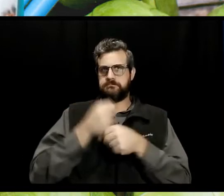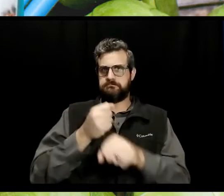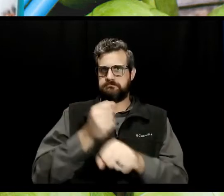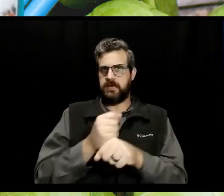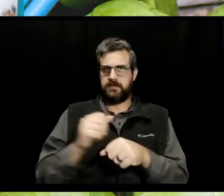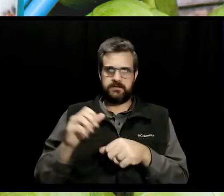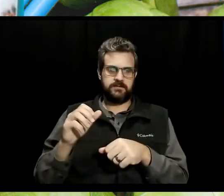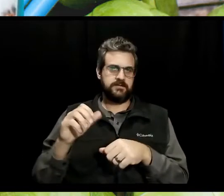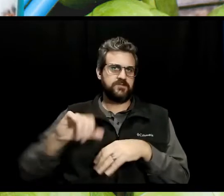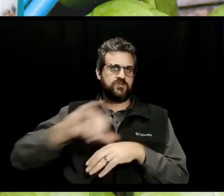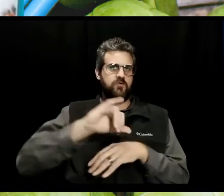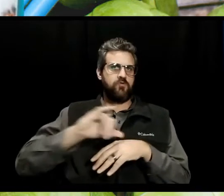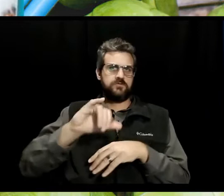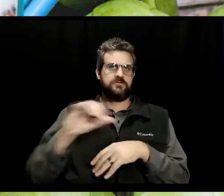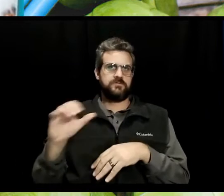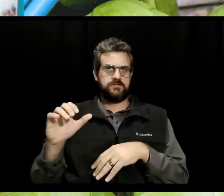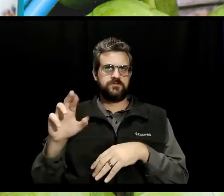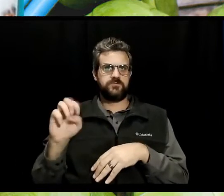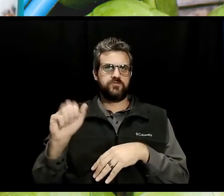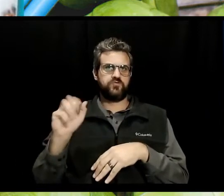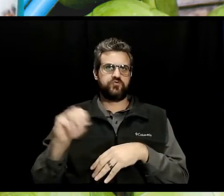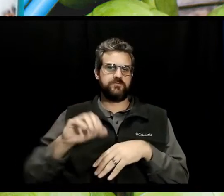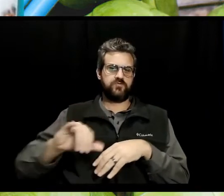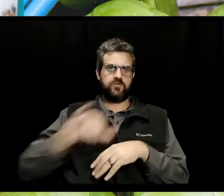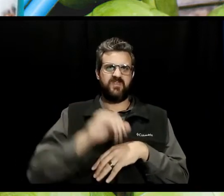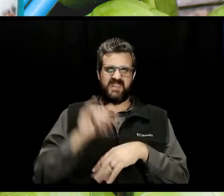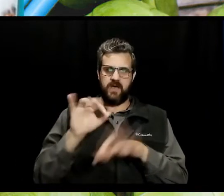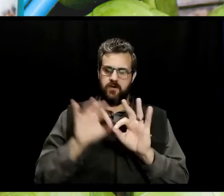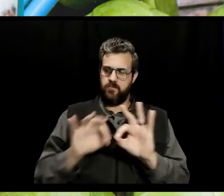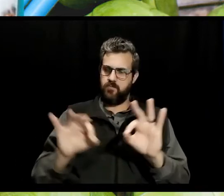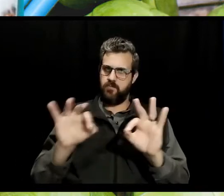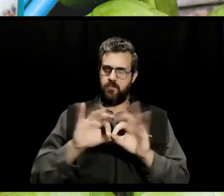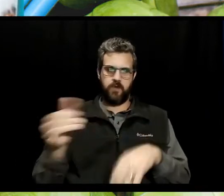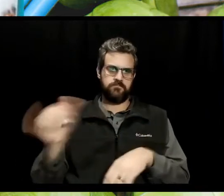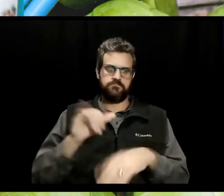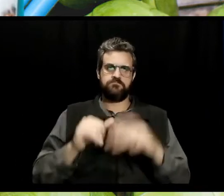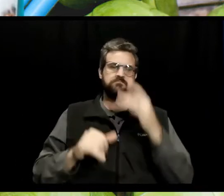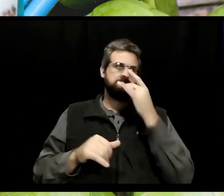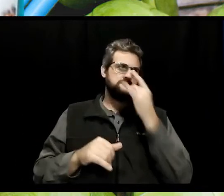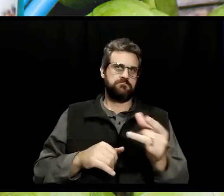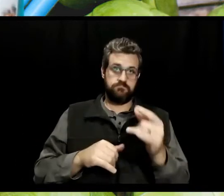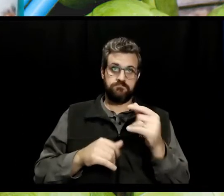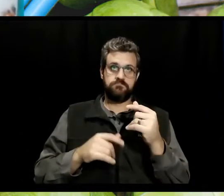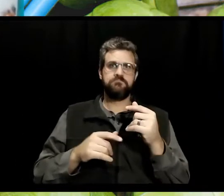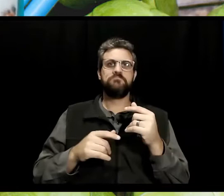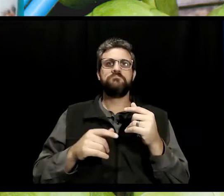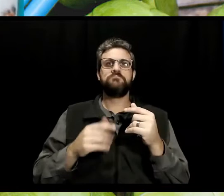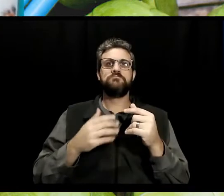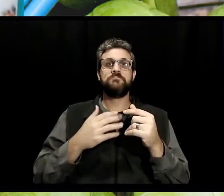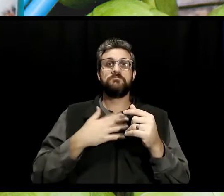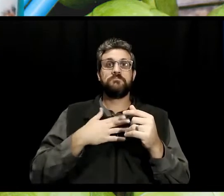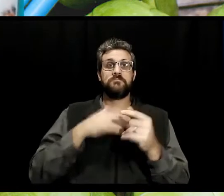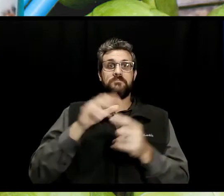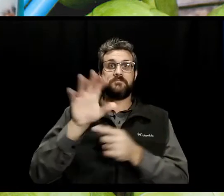cream sauce. Now, that is what really makes this dish what it is. And I'm going to turn my camera